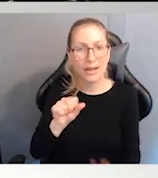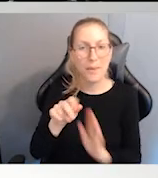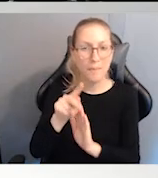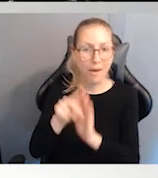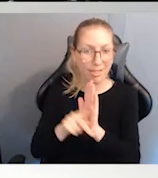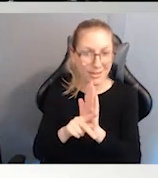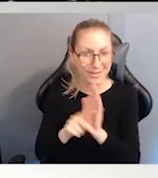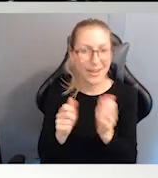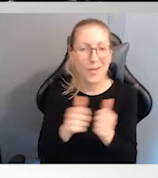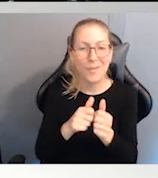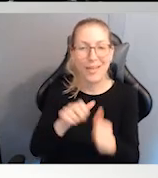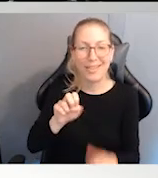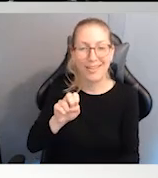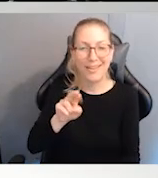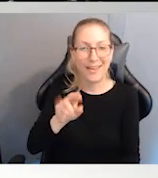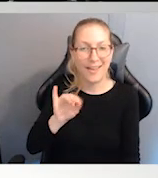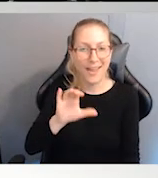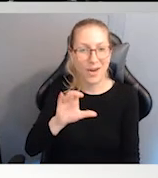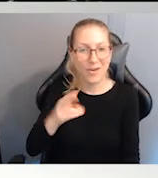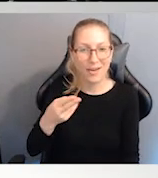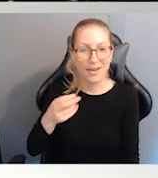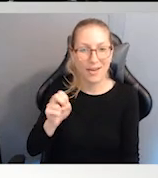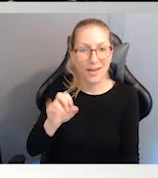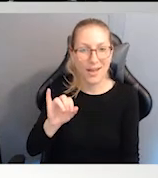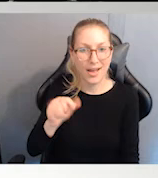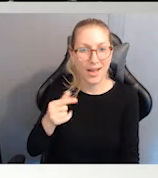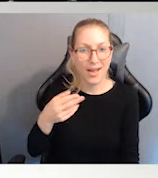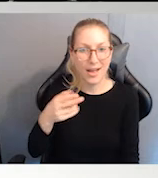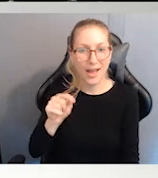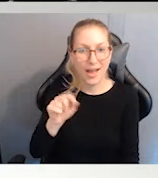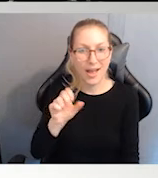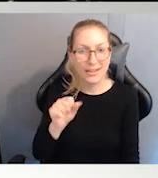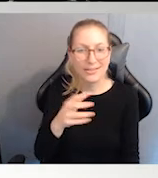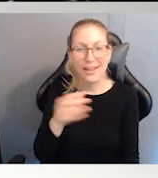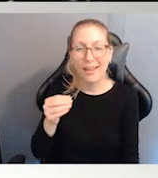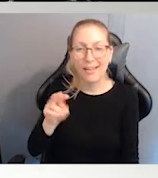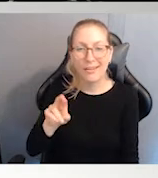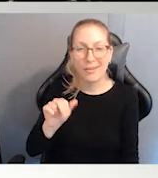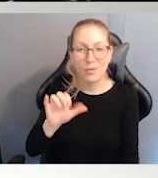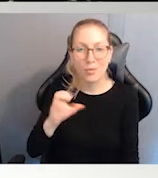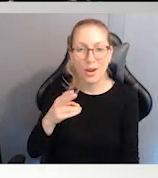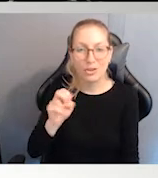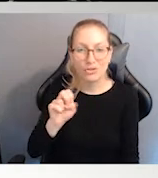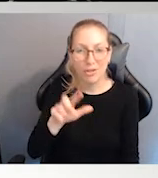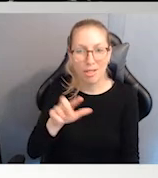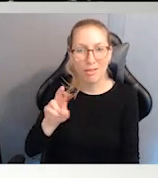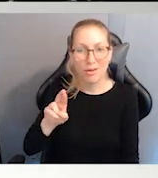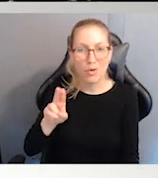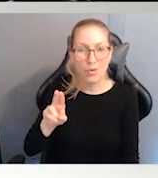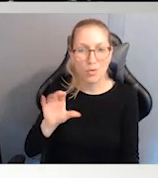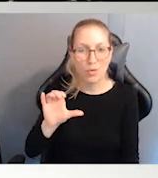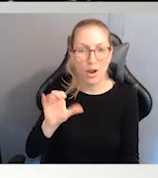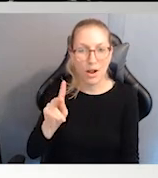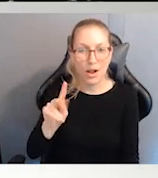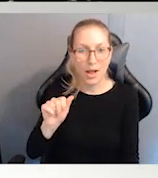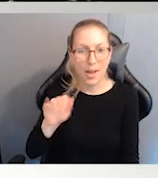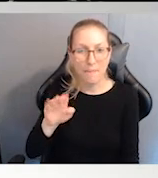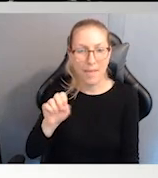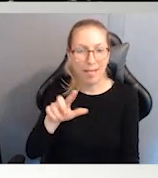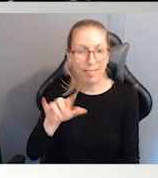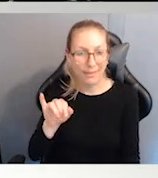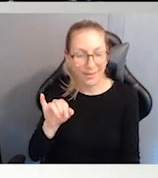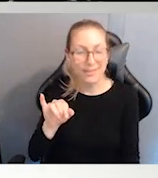another girl named Rachel Riccobelli. She had to go back home. And I'm on